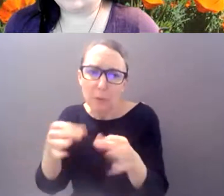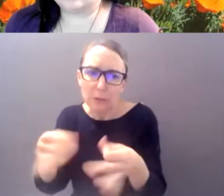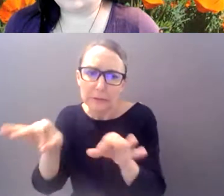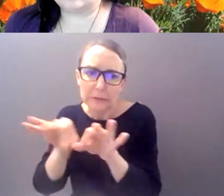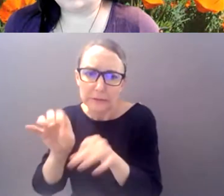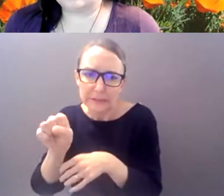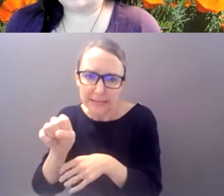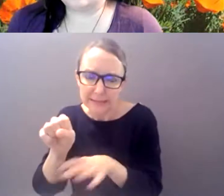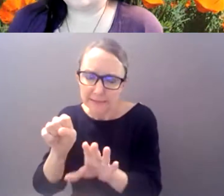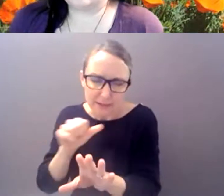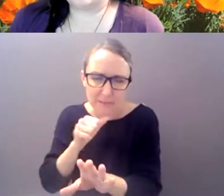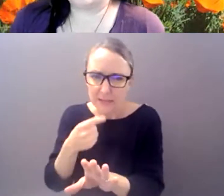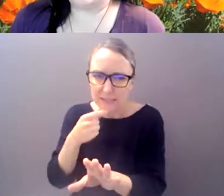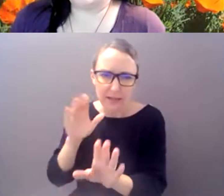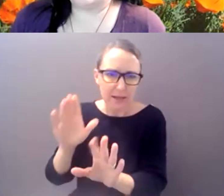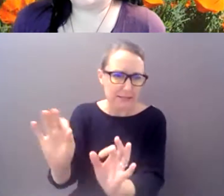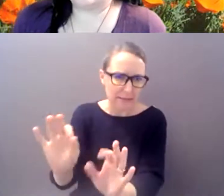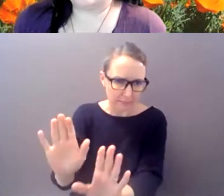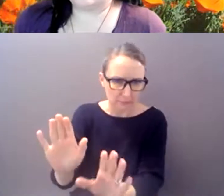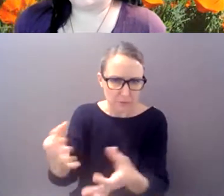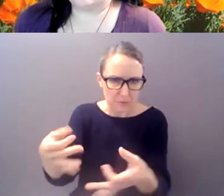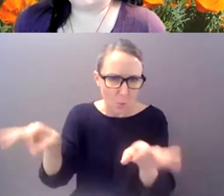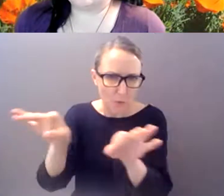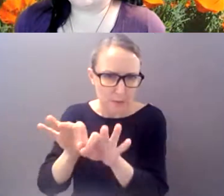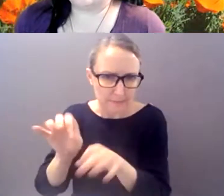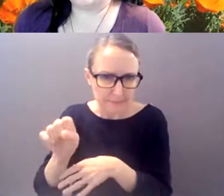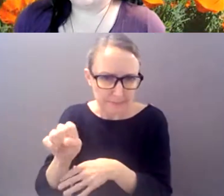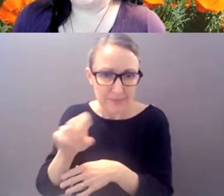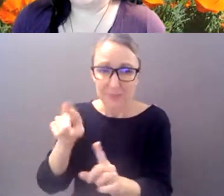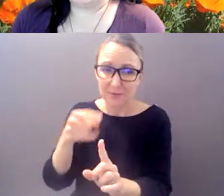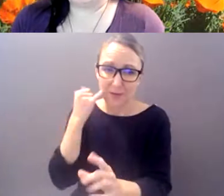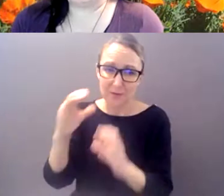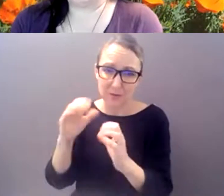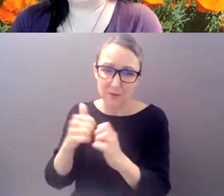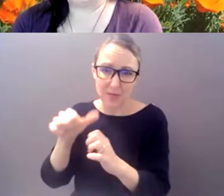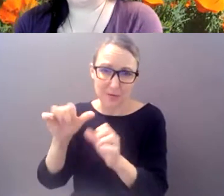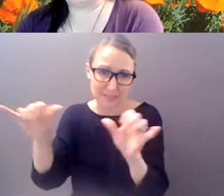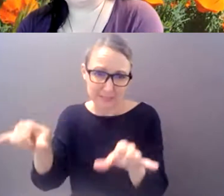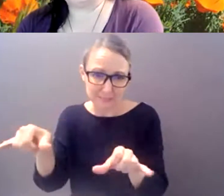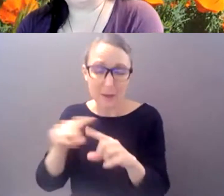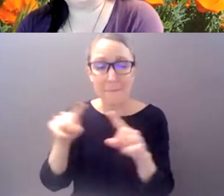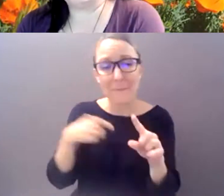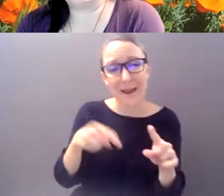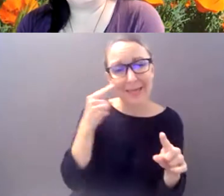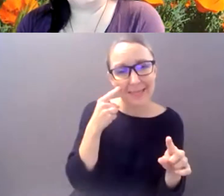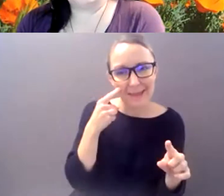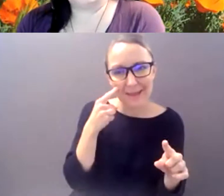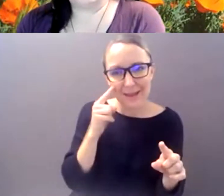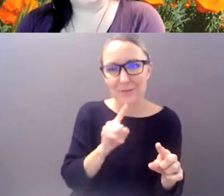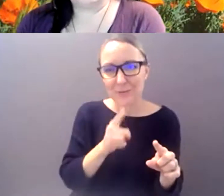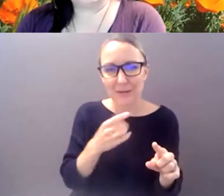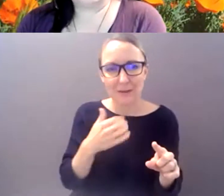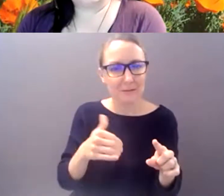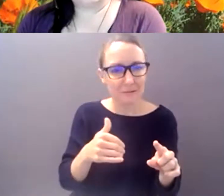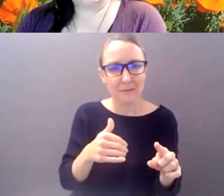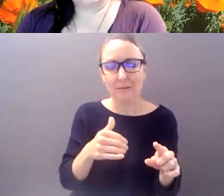be underestimated how important it is, especially when we're communicating with other systems. But I want to speak to the tremendous labor